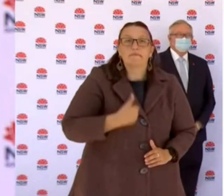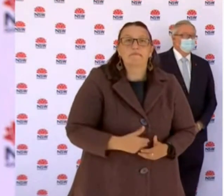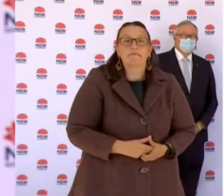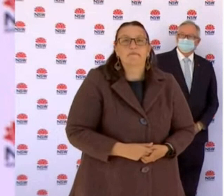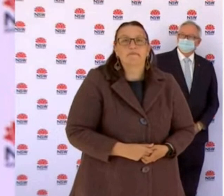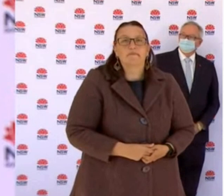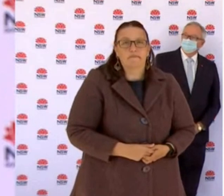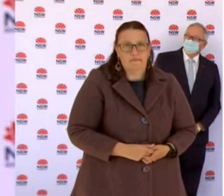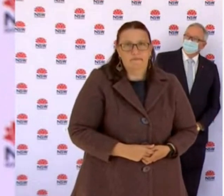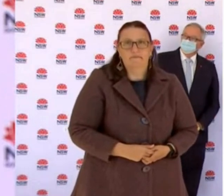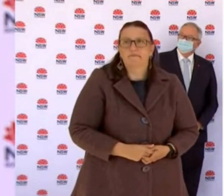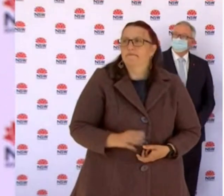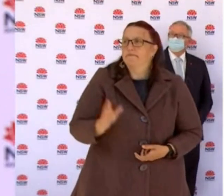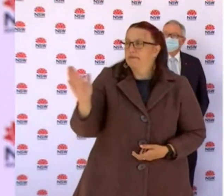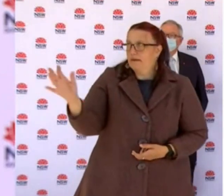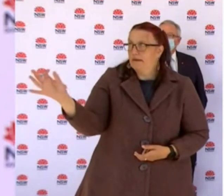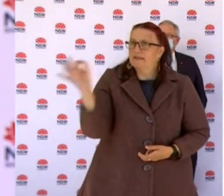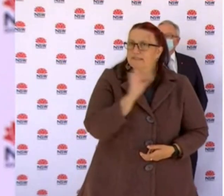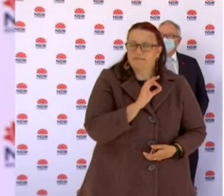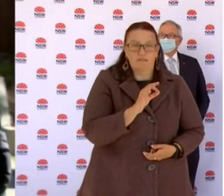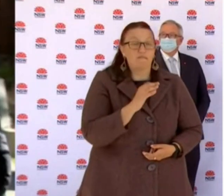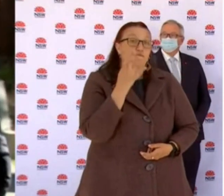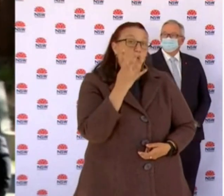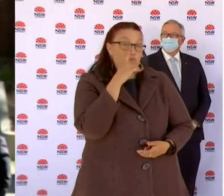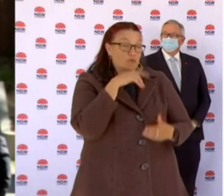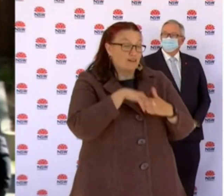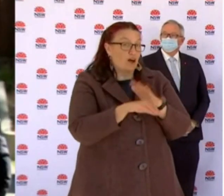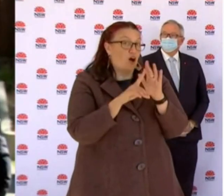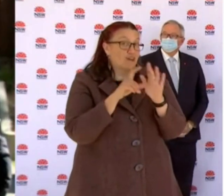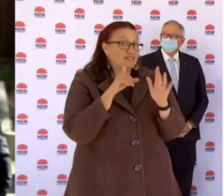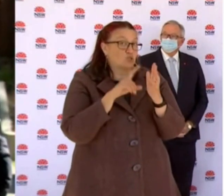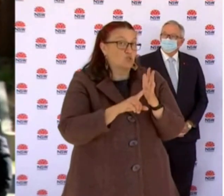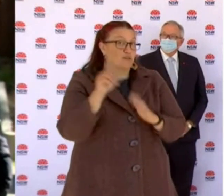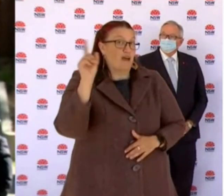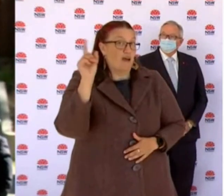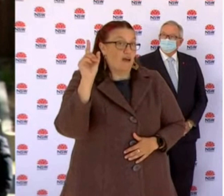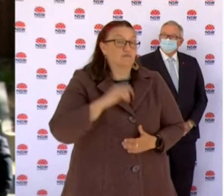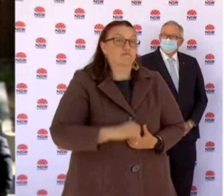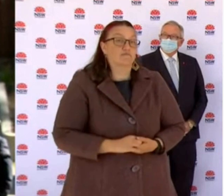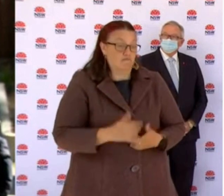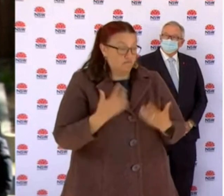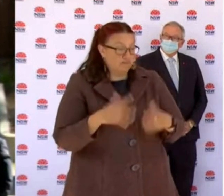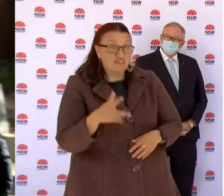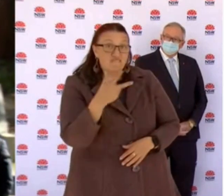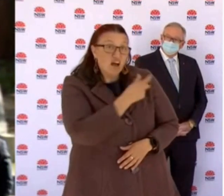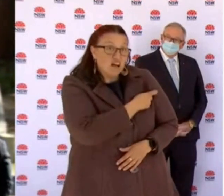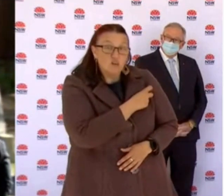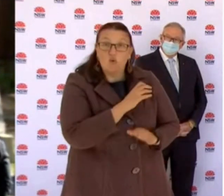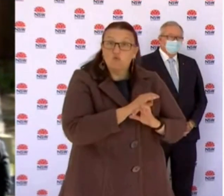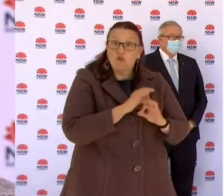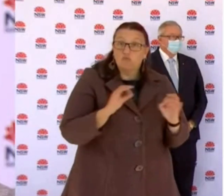the 4 people who are in ICU, do we know if any of them are vaccinated, and the remainder of people who are also being treated in hospital, are they